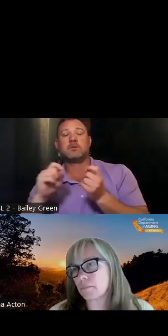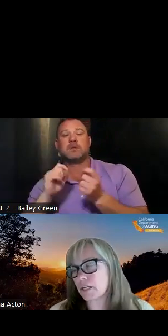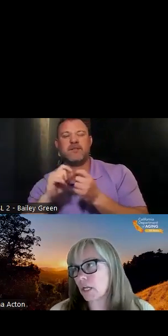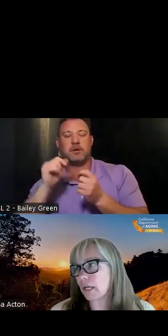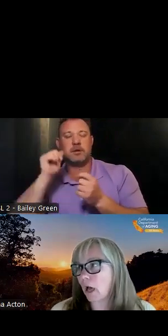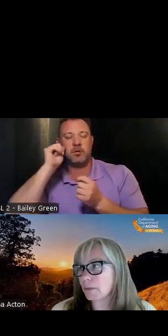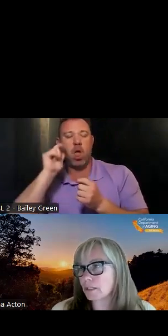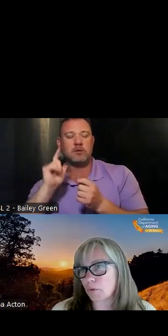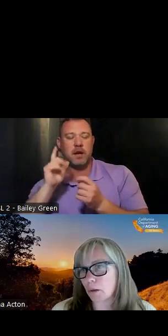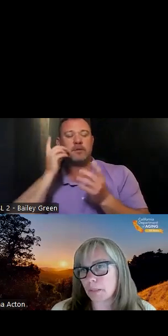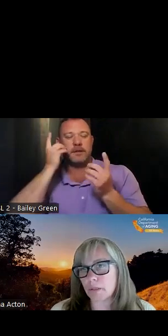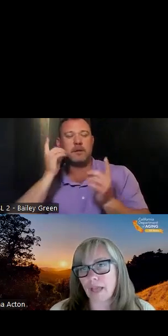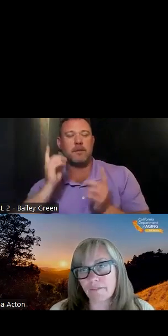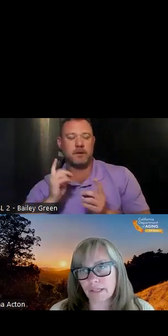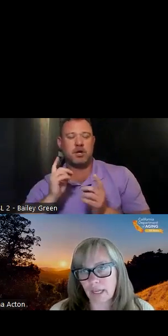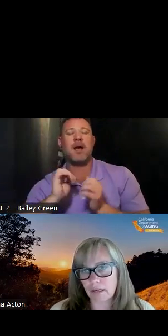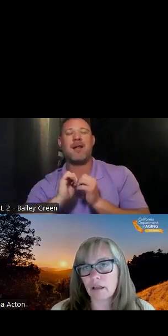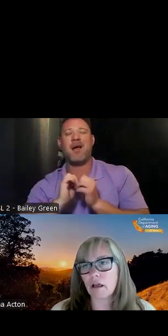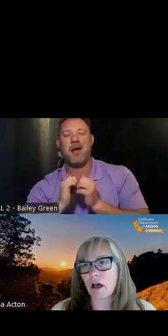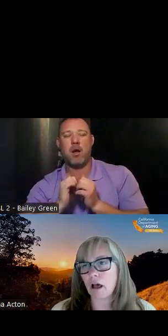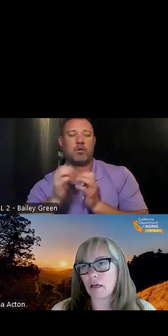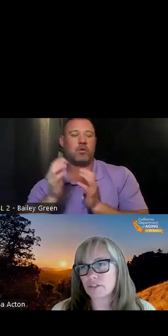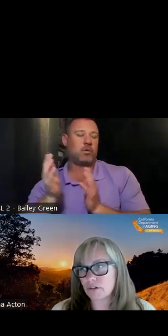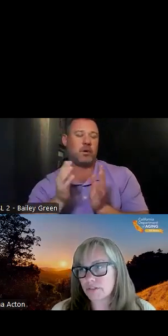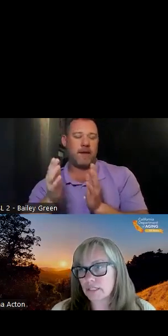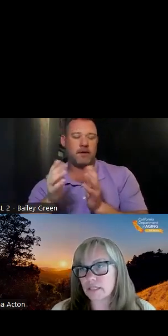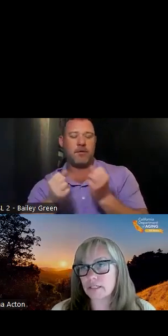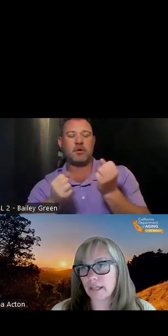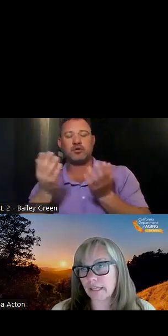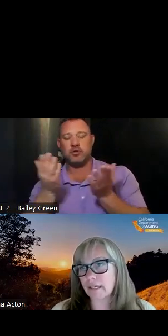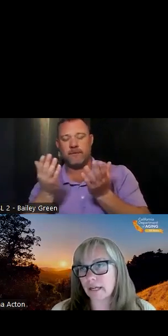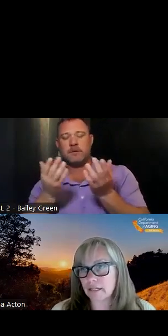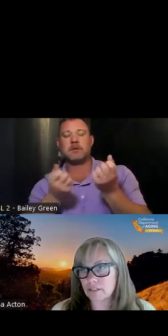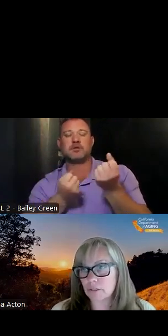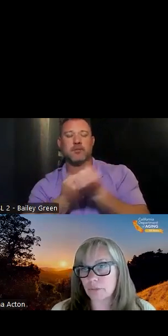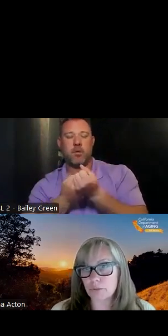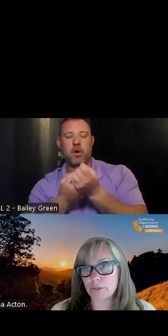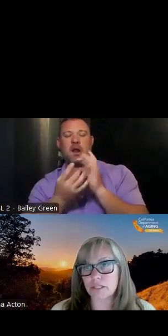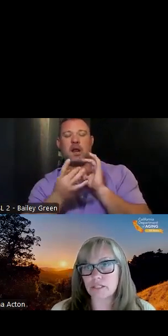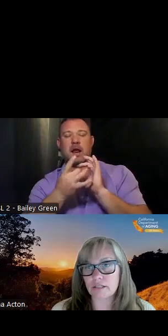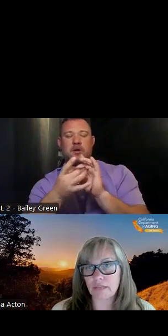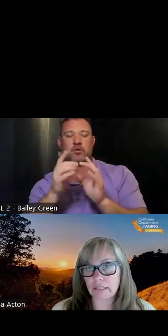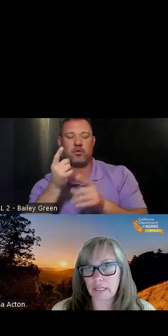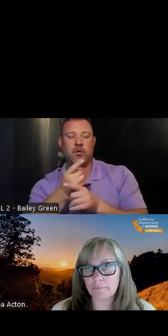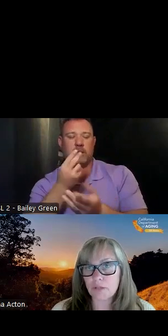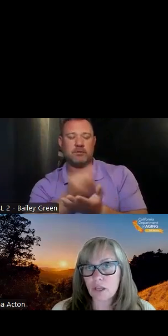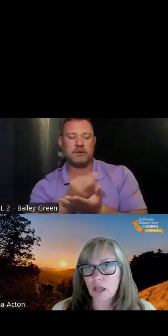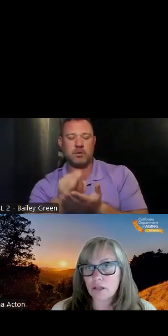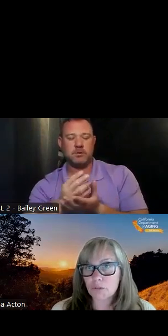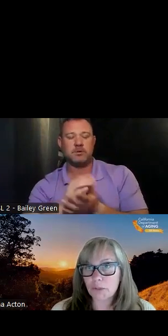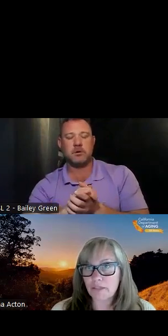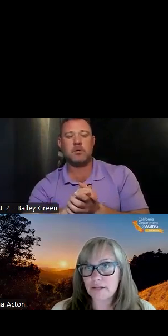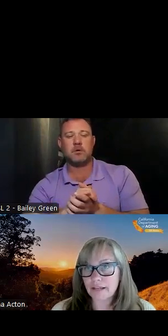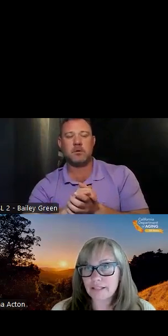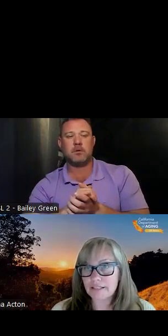Alzheimer's and dementia and helping support people navigate the services and get connected to the resources that they need.